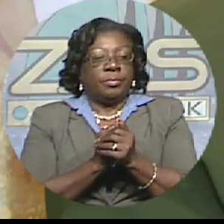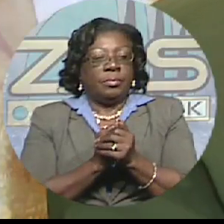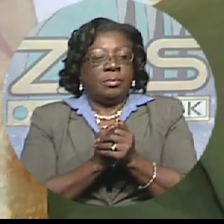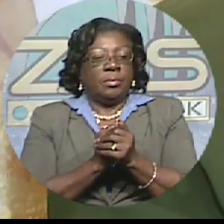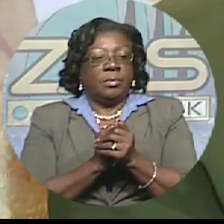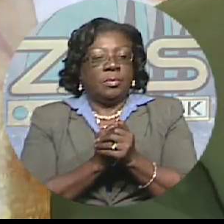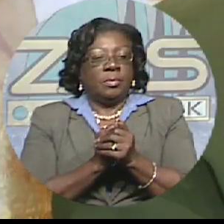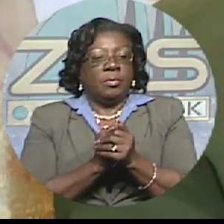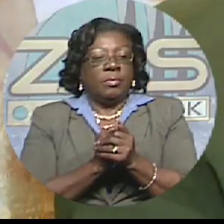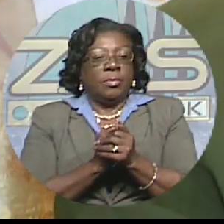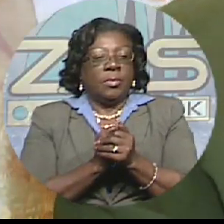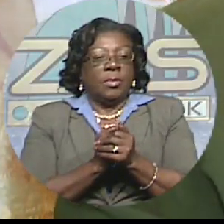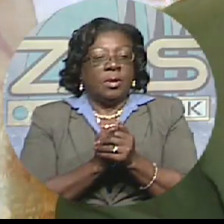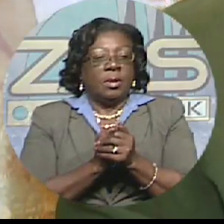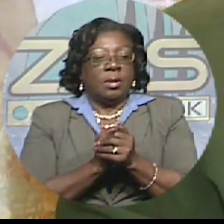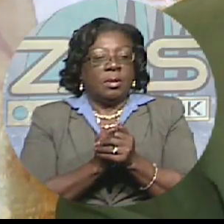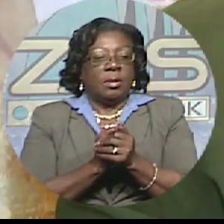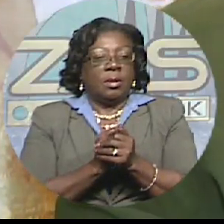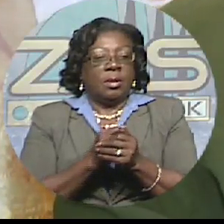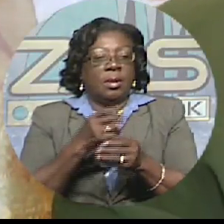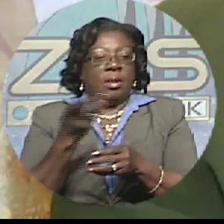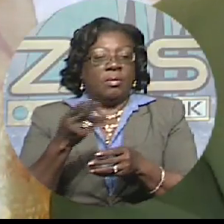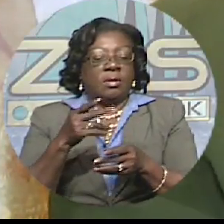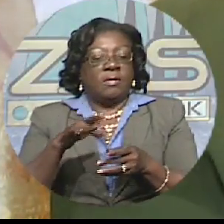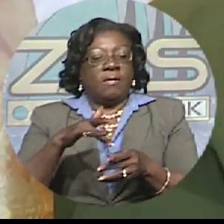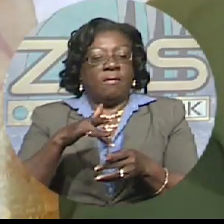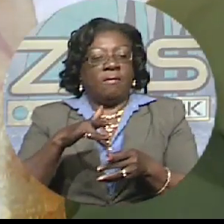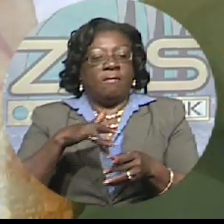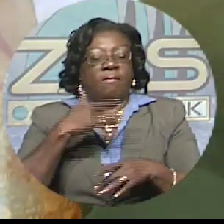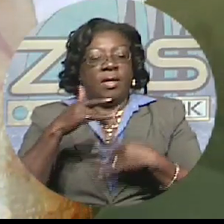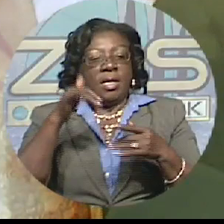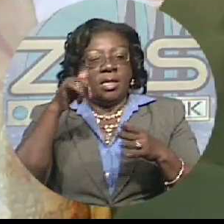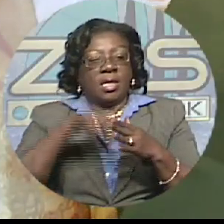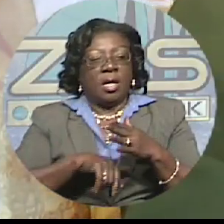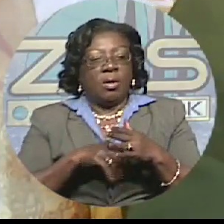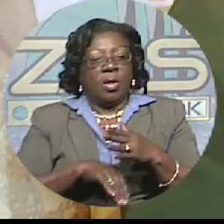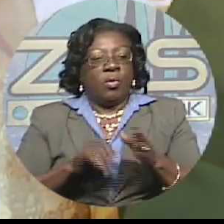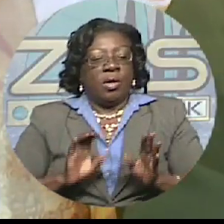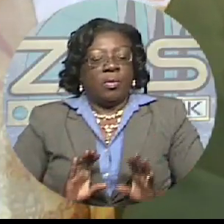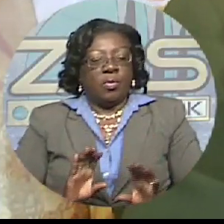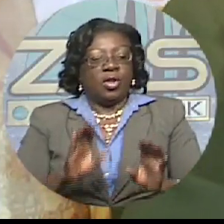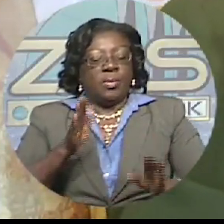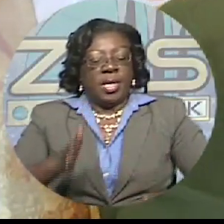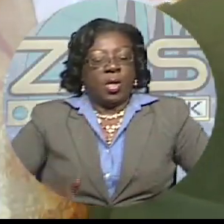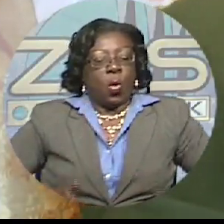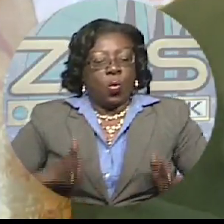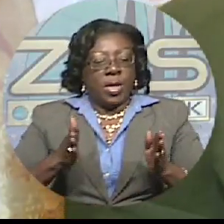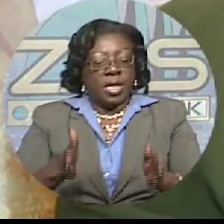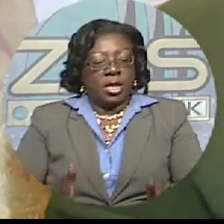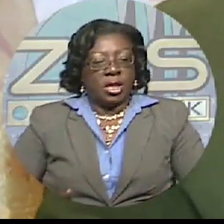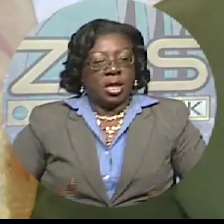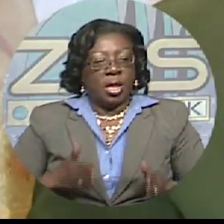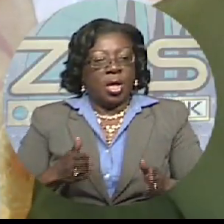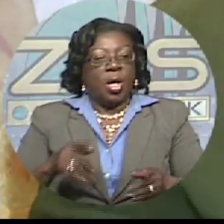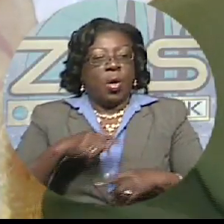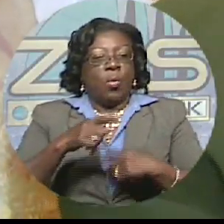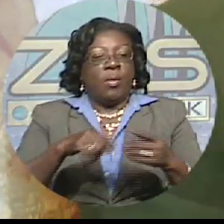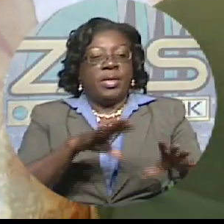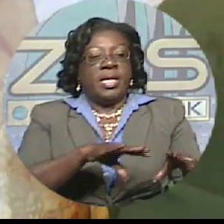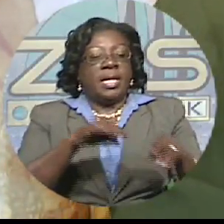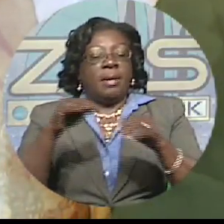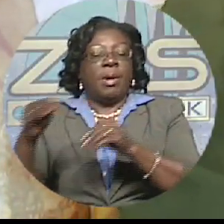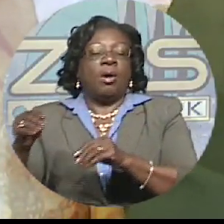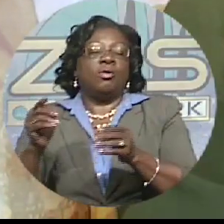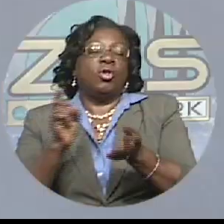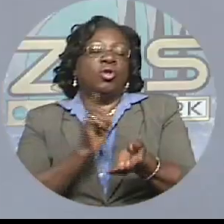And he was just down. We had to push him in the wheelchair. When we taking him out, taking